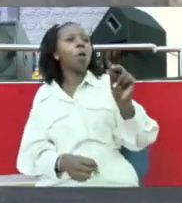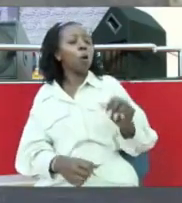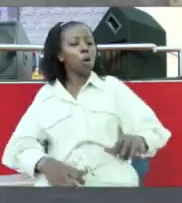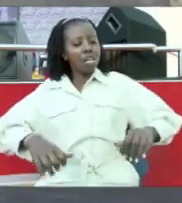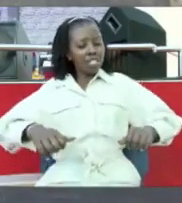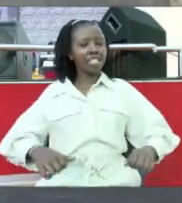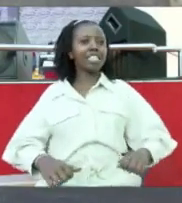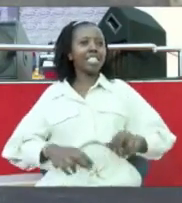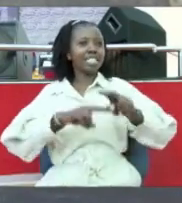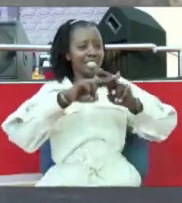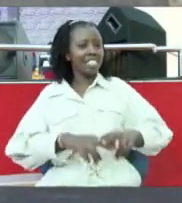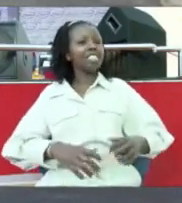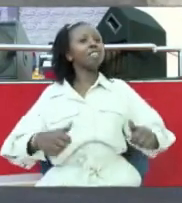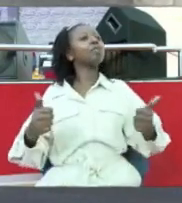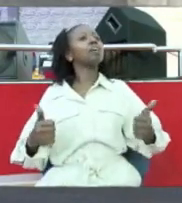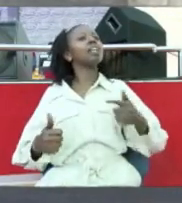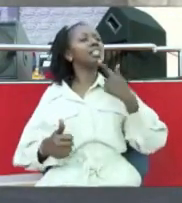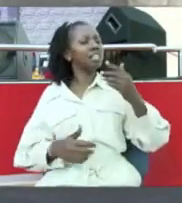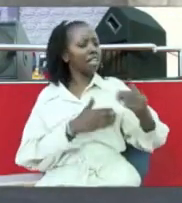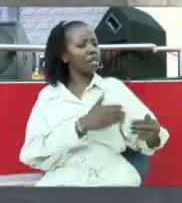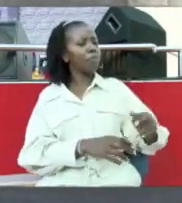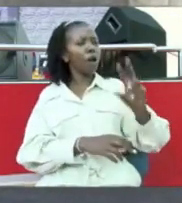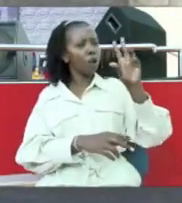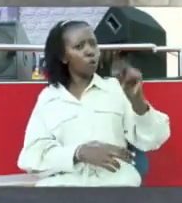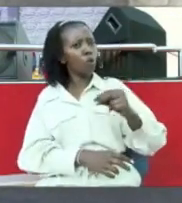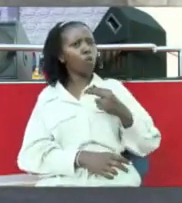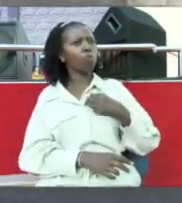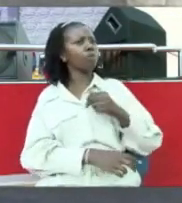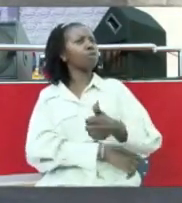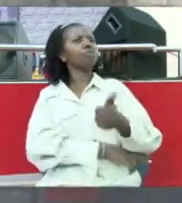Jirani, hapana, nimekataa. Tell him no, I've refused.